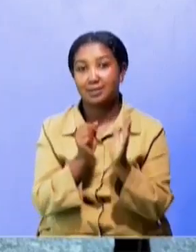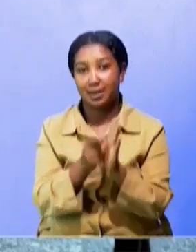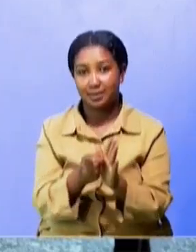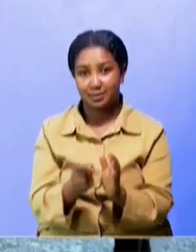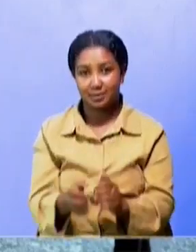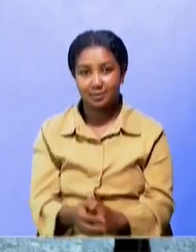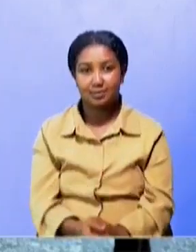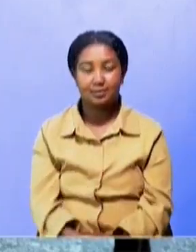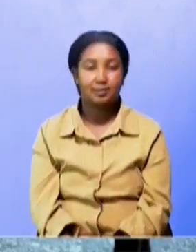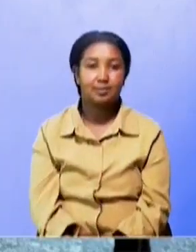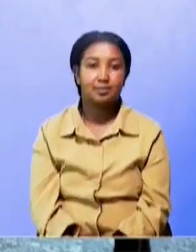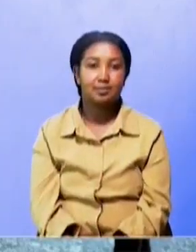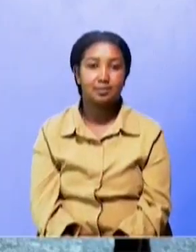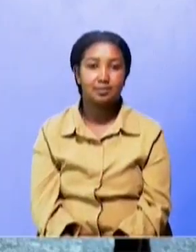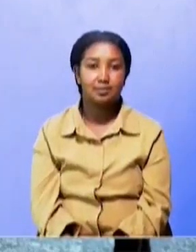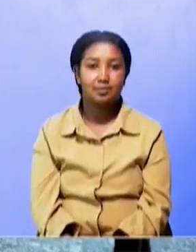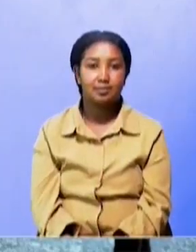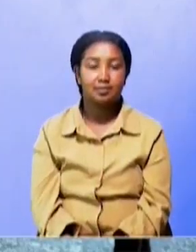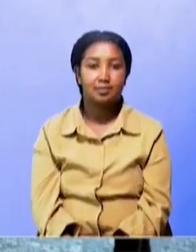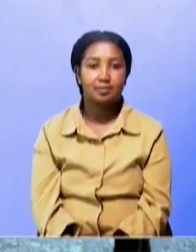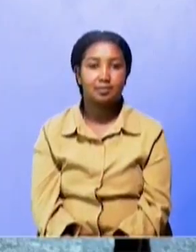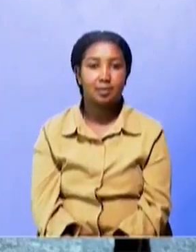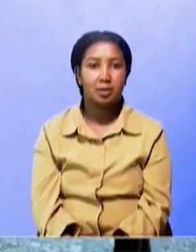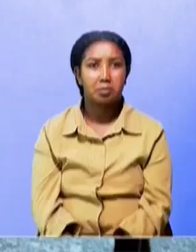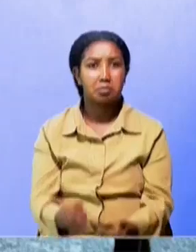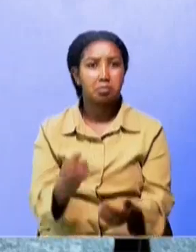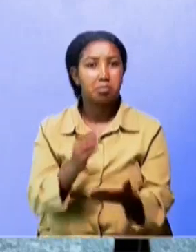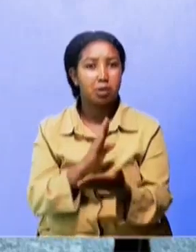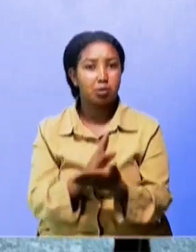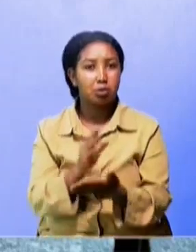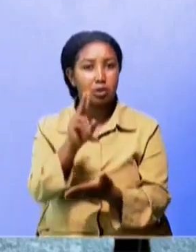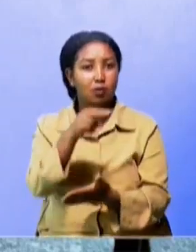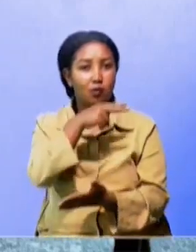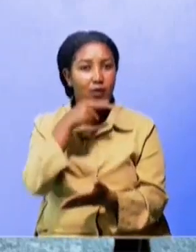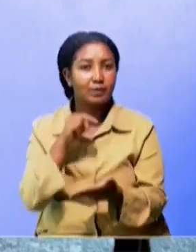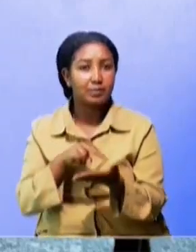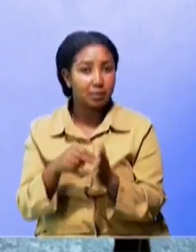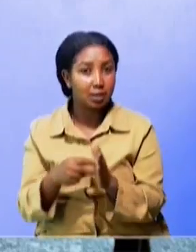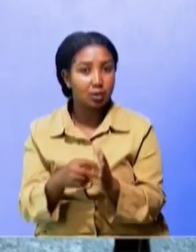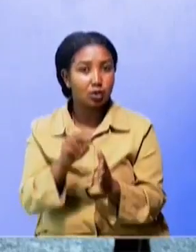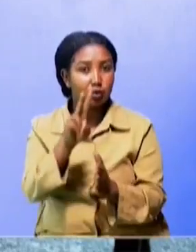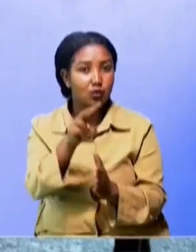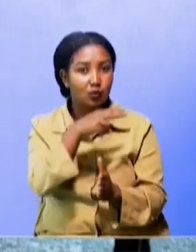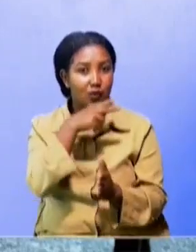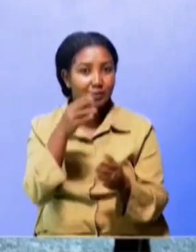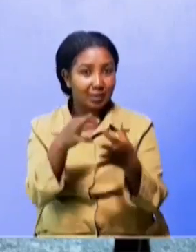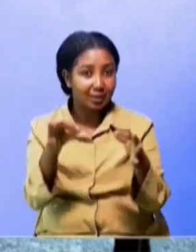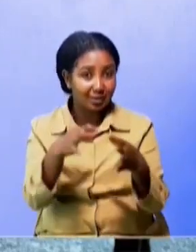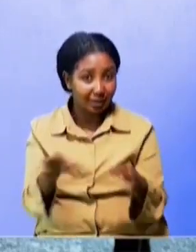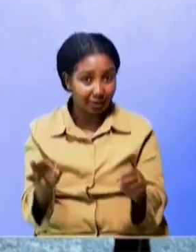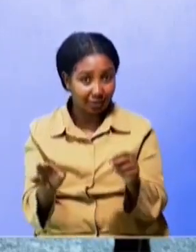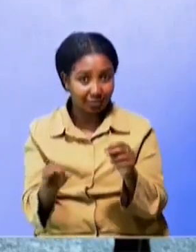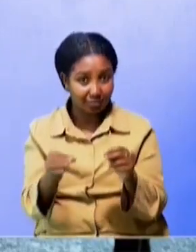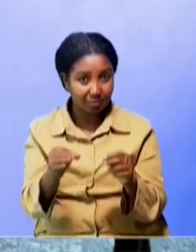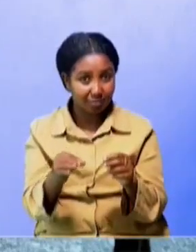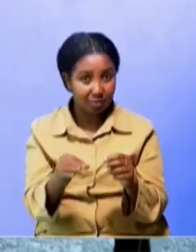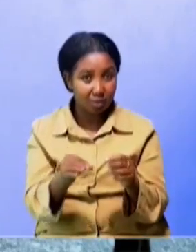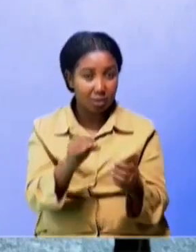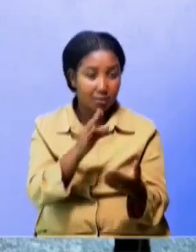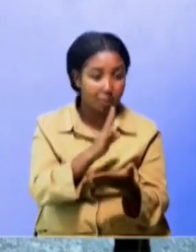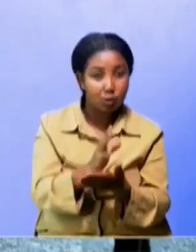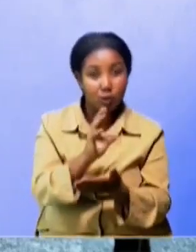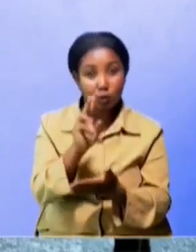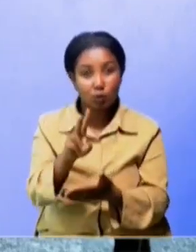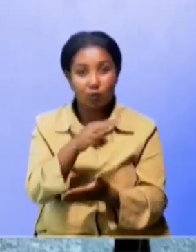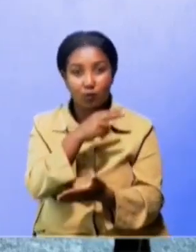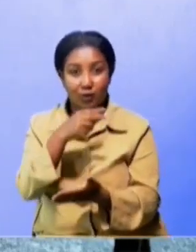students. Come on, let's go and do. Between the two verbs means, don't forget that there are two verbs in a sentence. Therefore,